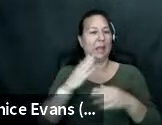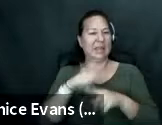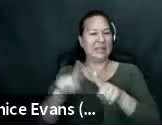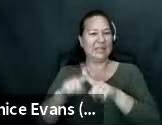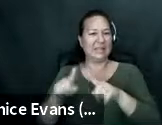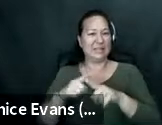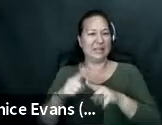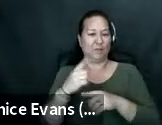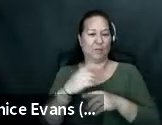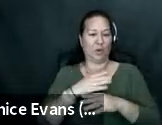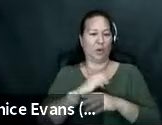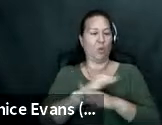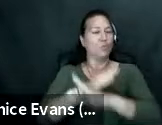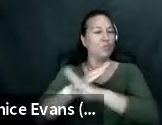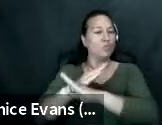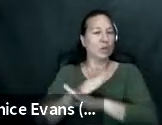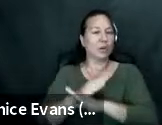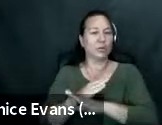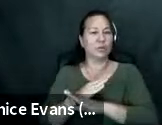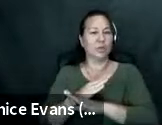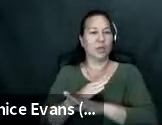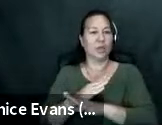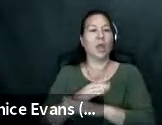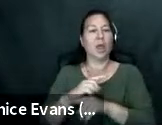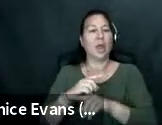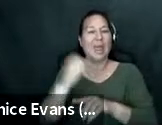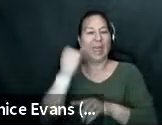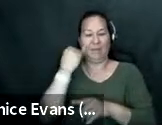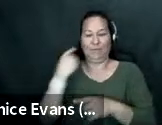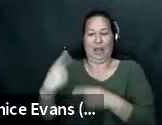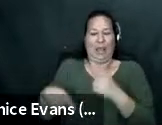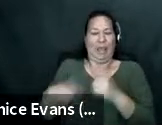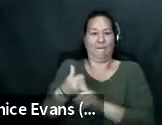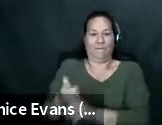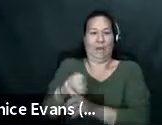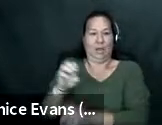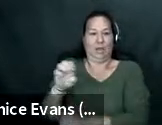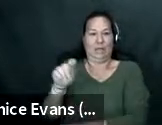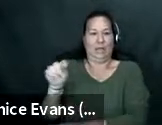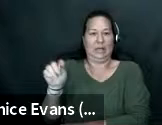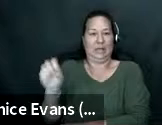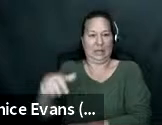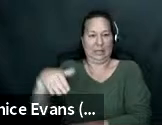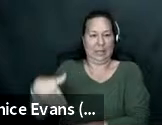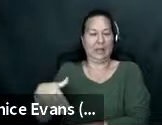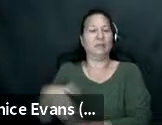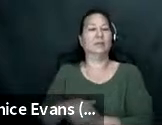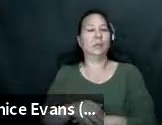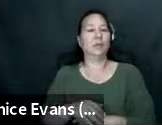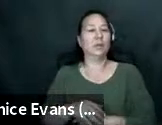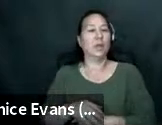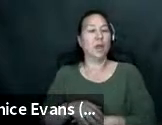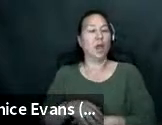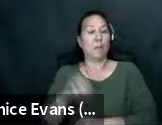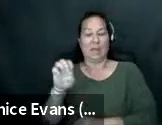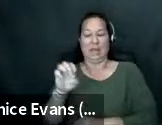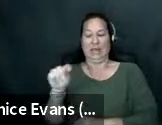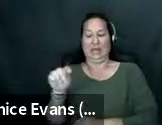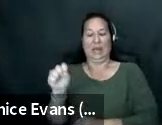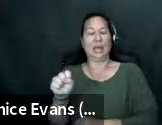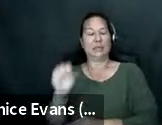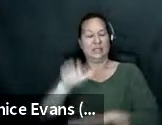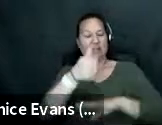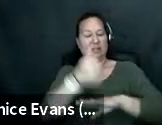ETS for all employer requirements. Cal OSHA has also developed resources for employers. They have